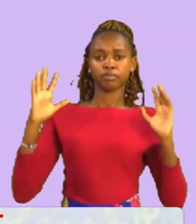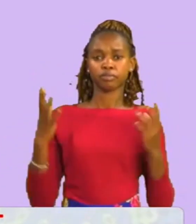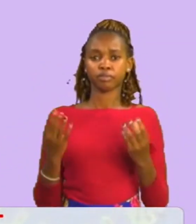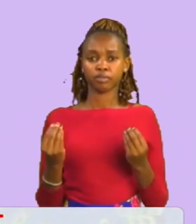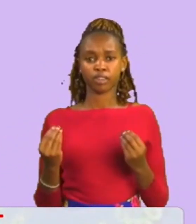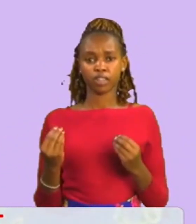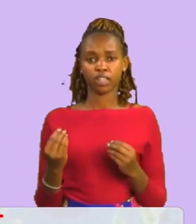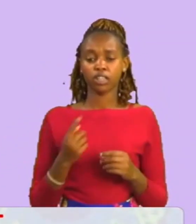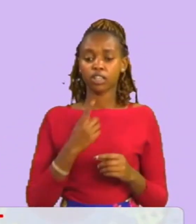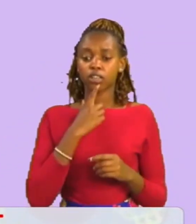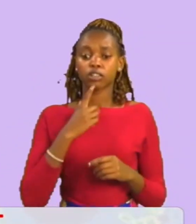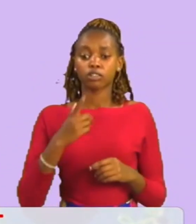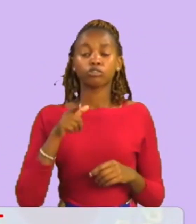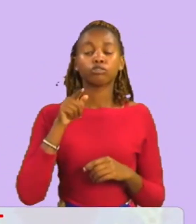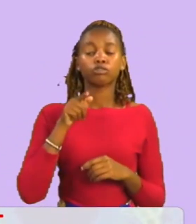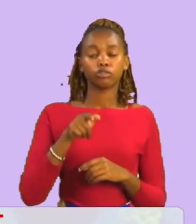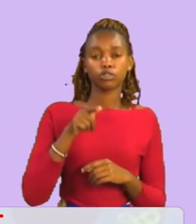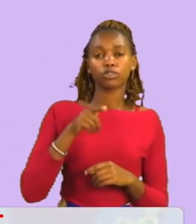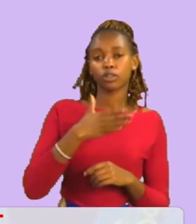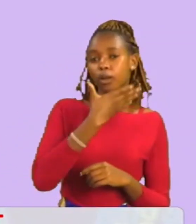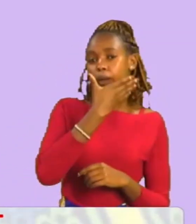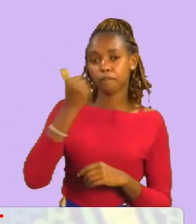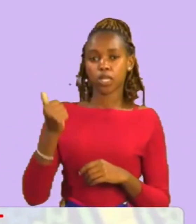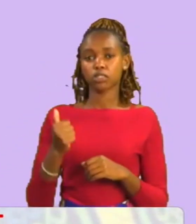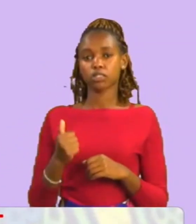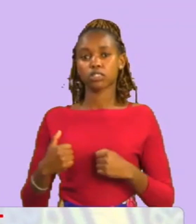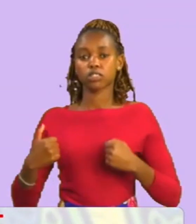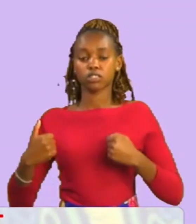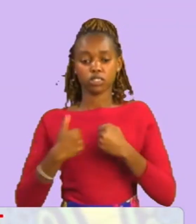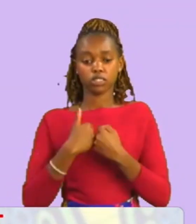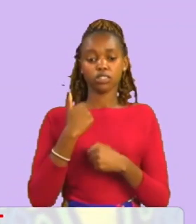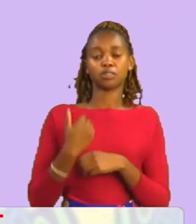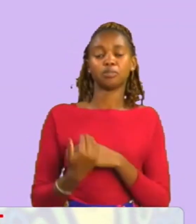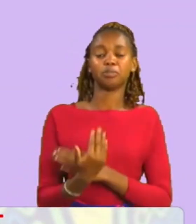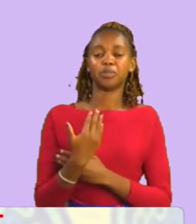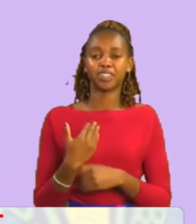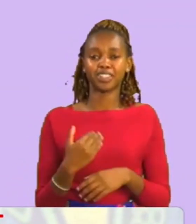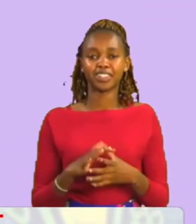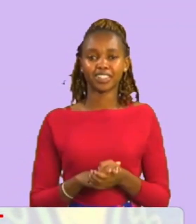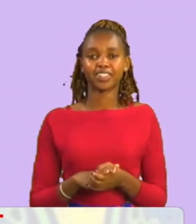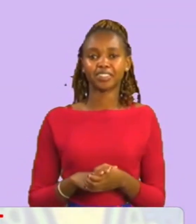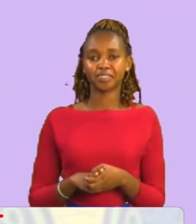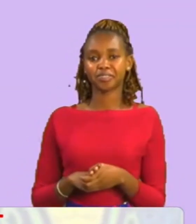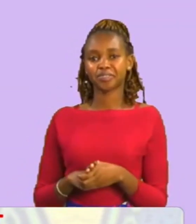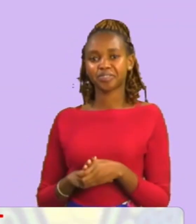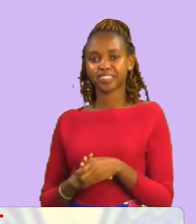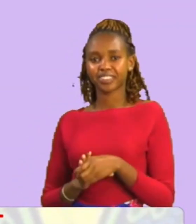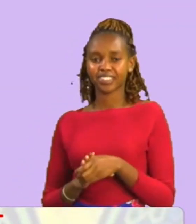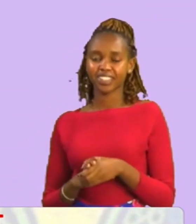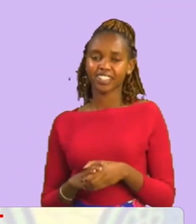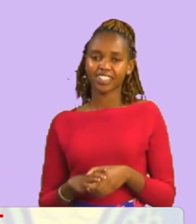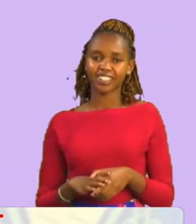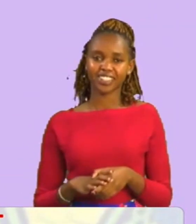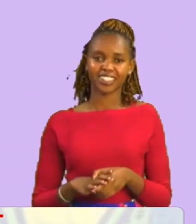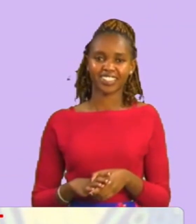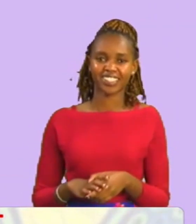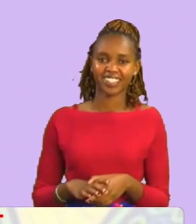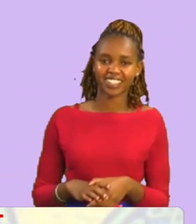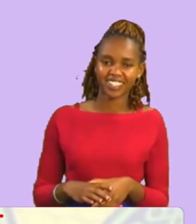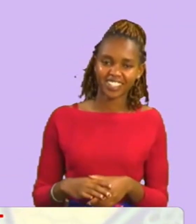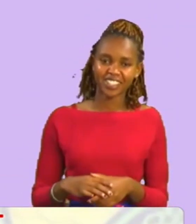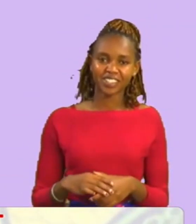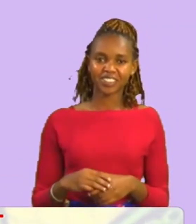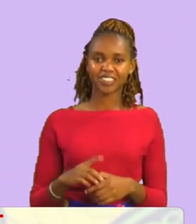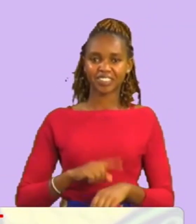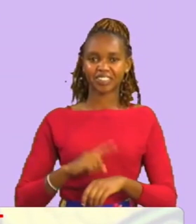the best. Na nikwambia ngani kiamka kila siku asubuhi na jigotea na dhana nyingine pia. Small ndio nikwambia ngani. Wewe tuende. Ukiamka asubuhi fanya nini? Unajigota.